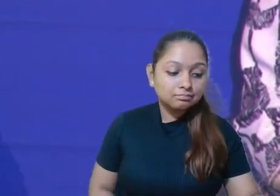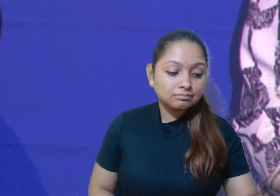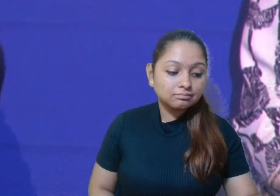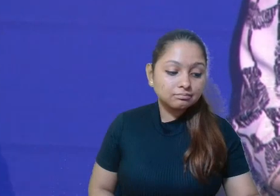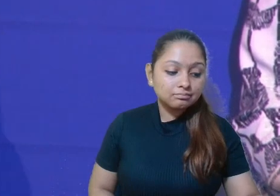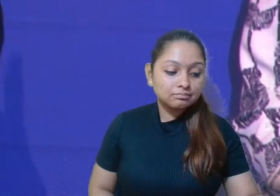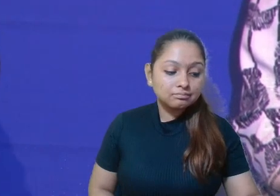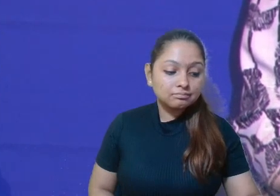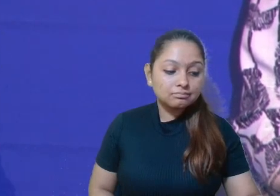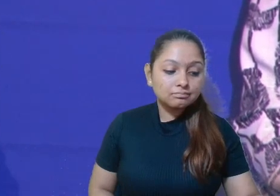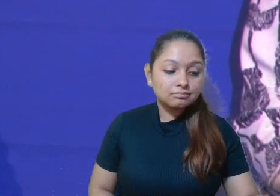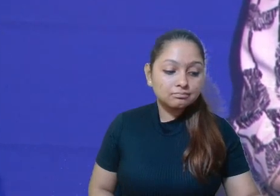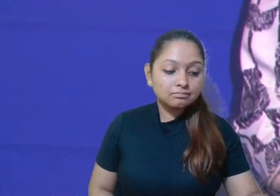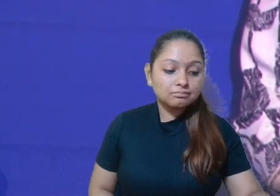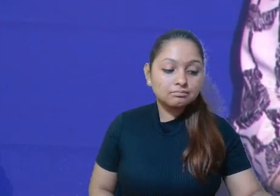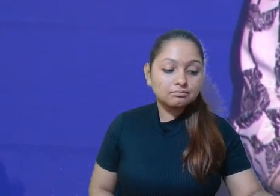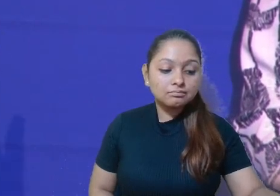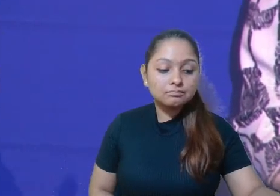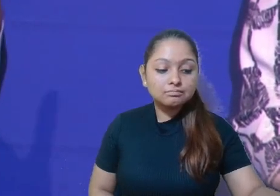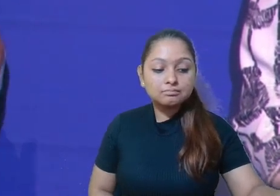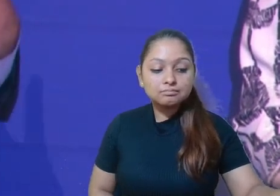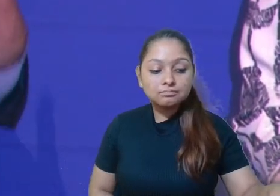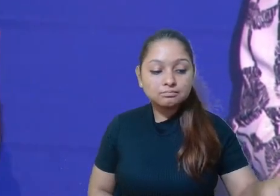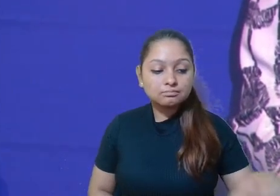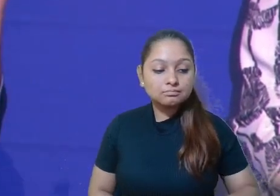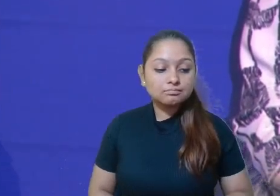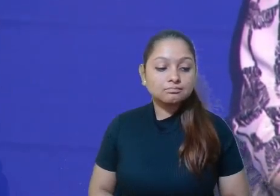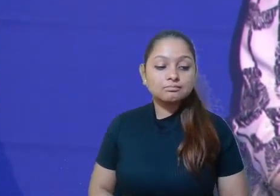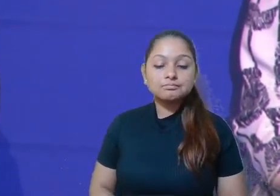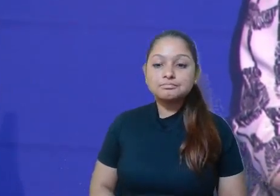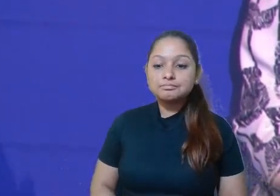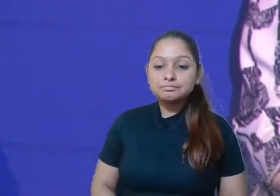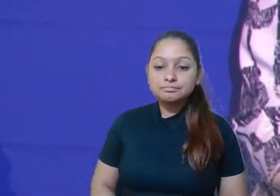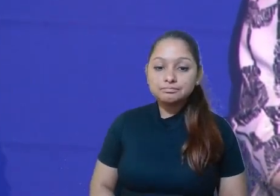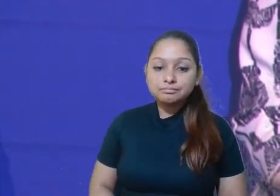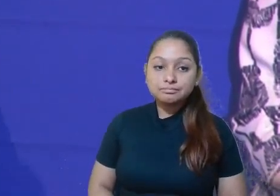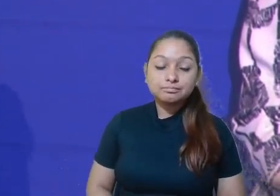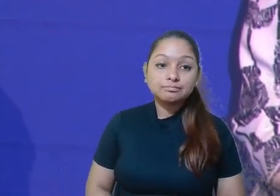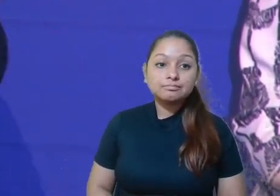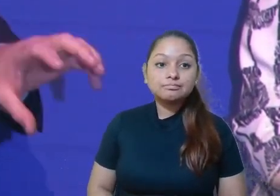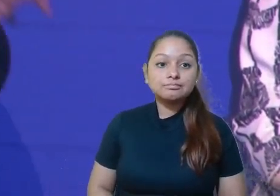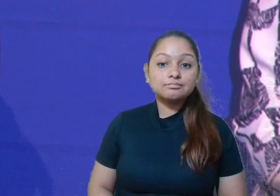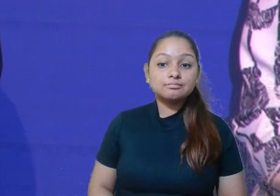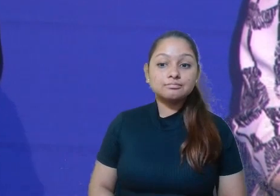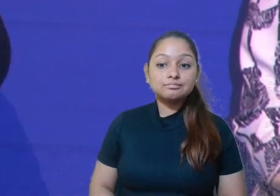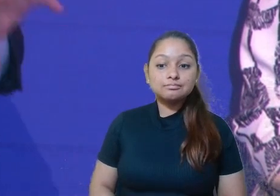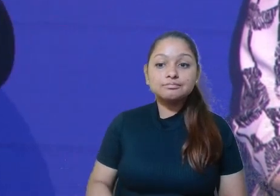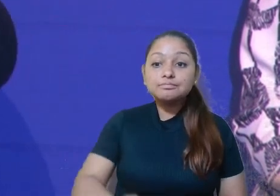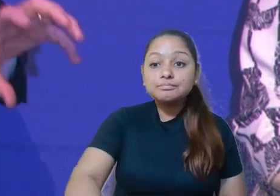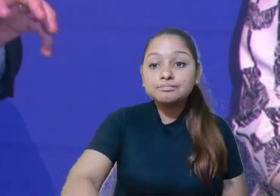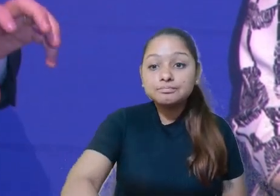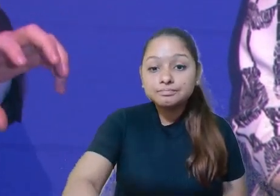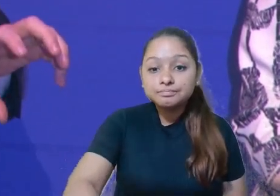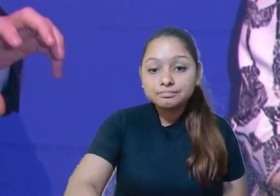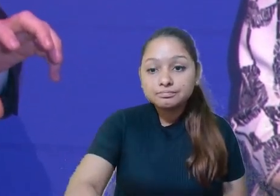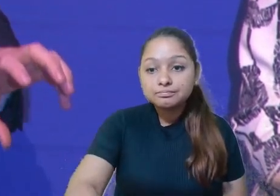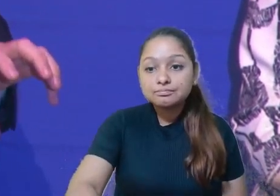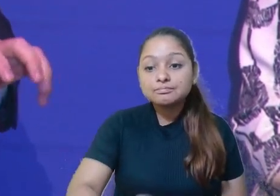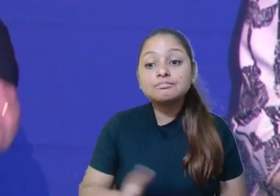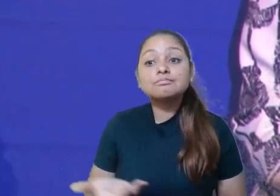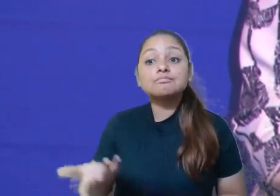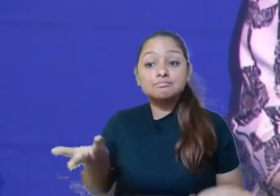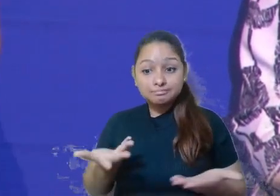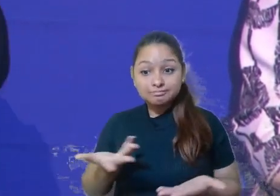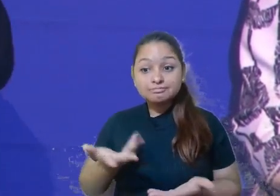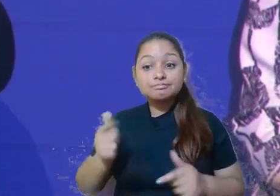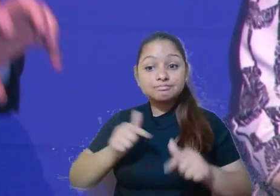different sectors in society. We are in an age where the work the startups do to affect a